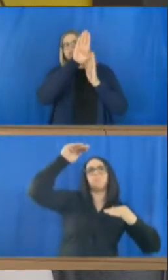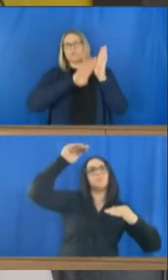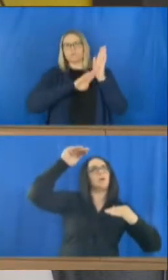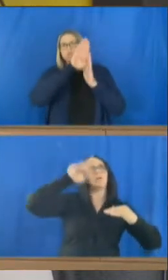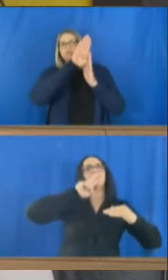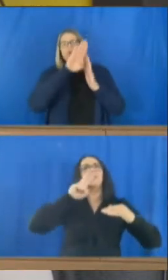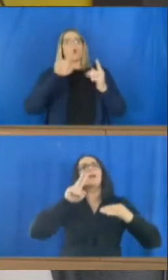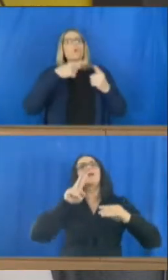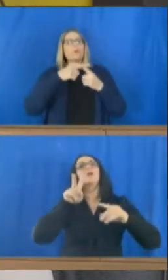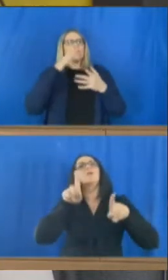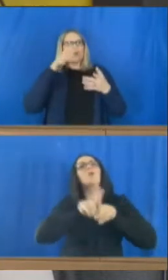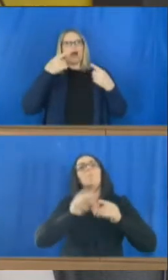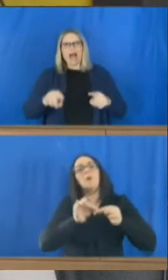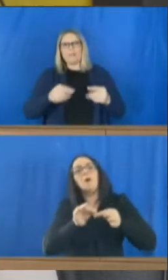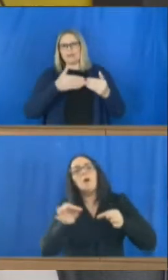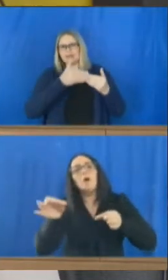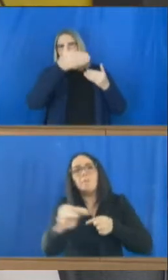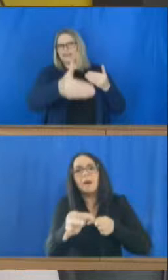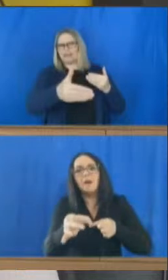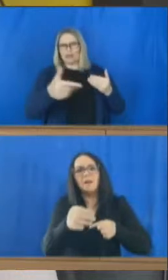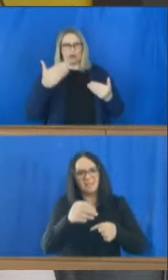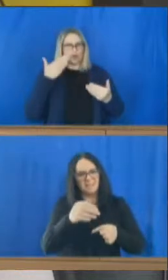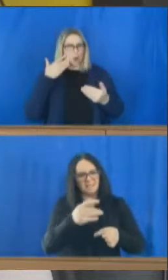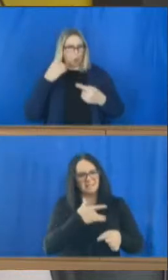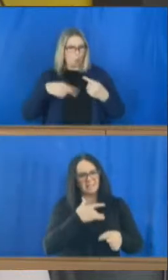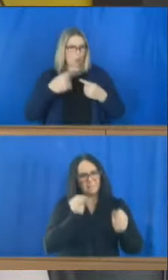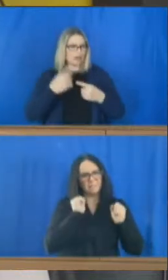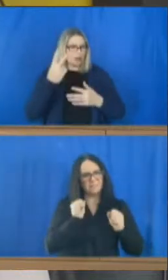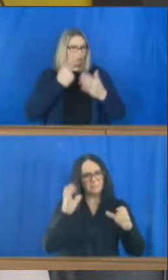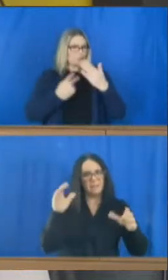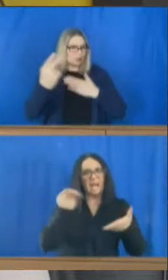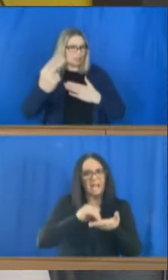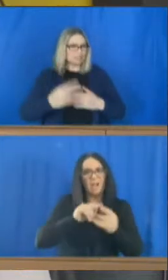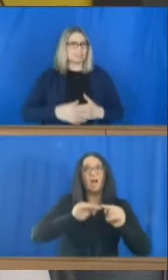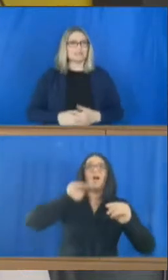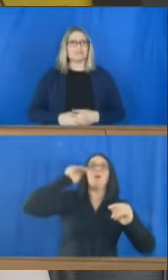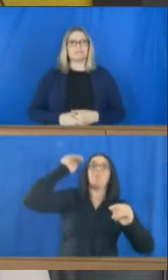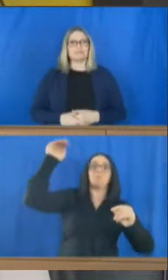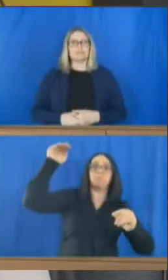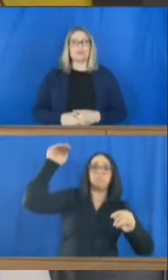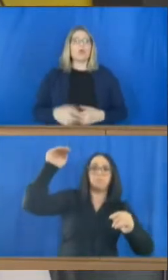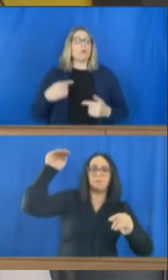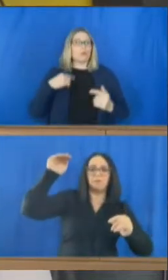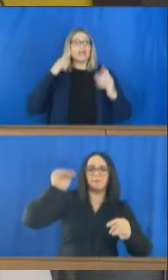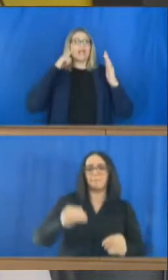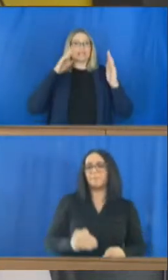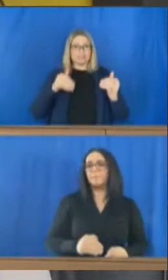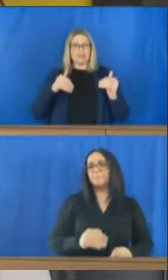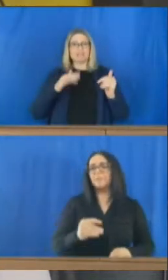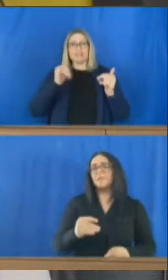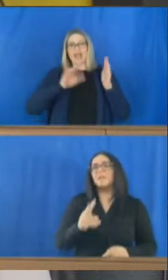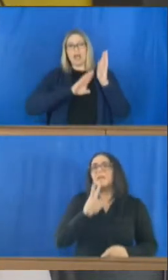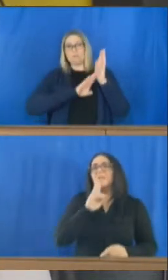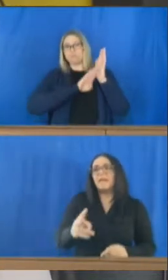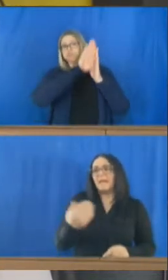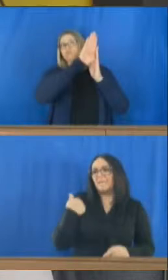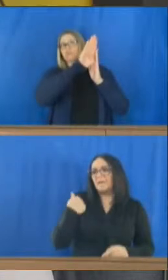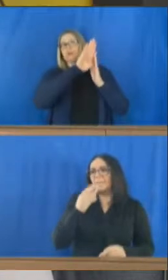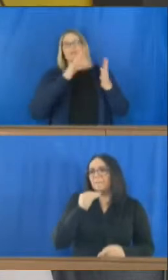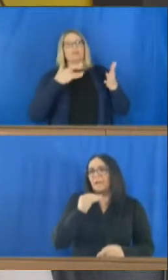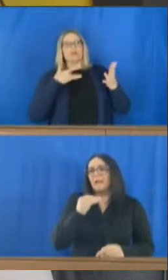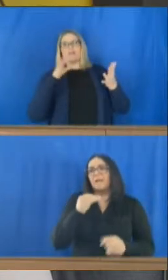we can't guarantee 100% that that's what's going to happen. But with the information that we have today, with the modeling that we have today, we are expecting the peak to happen